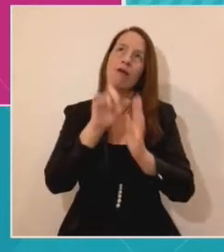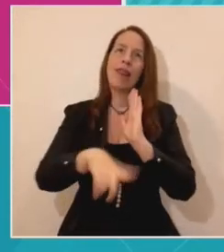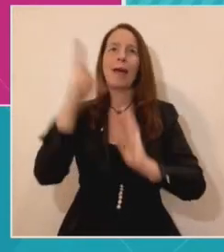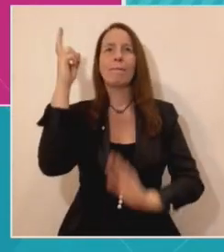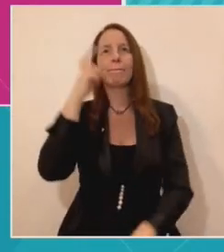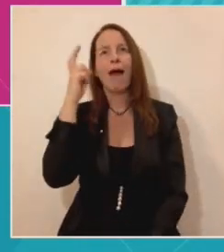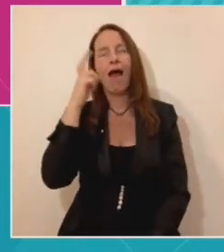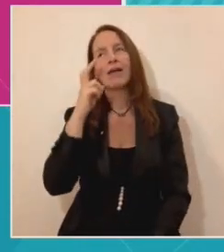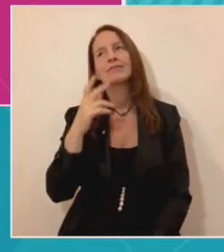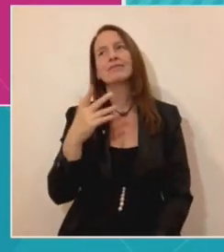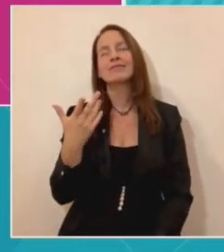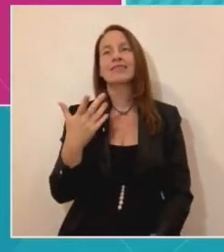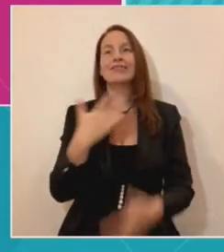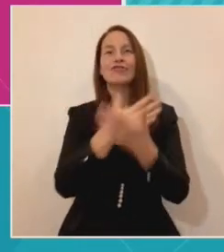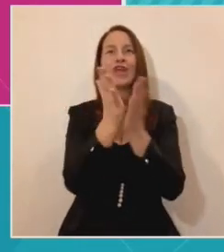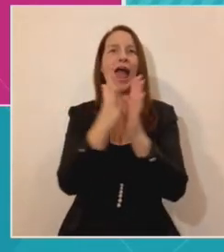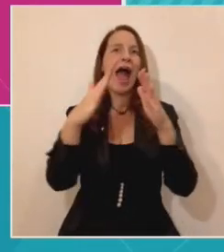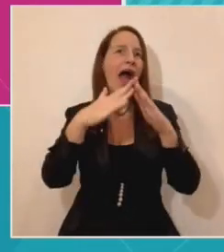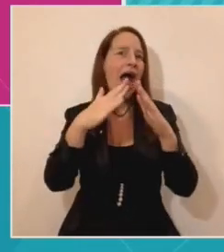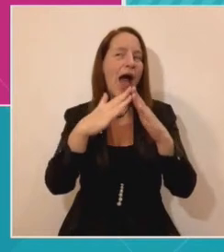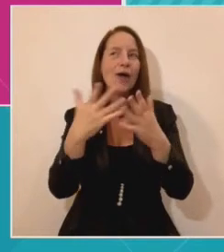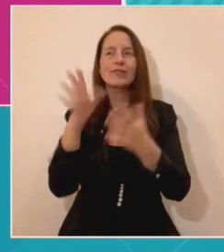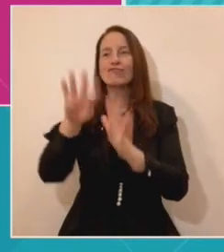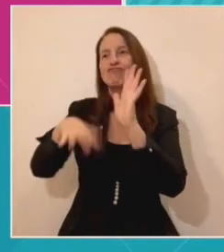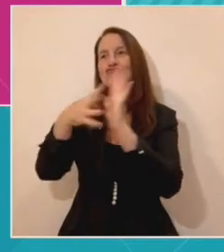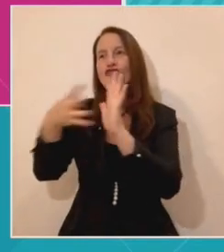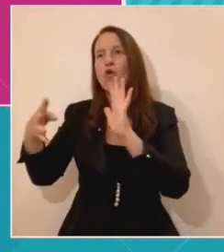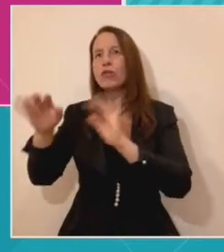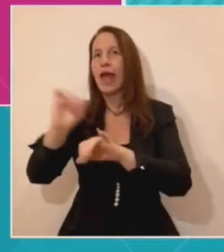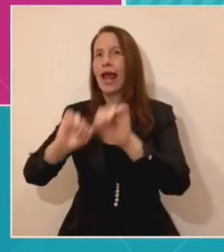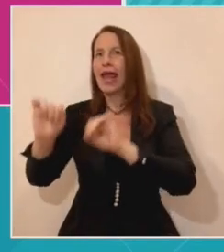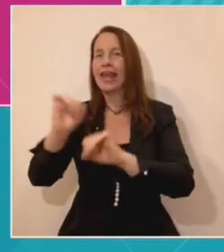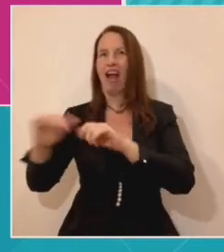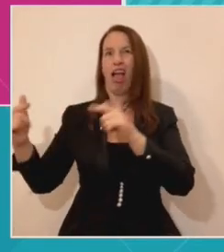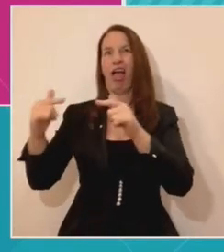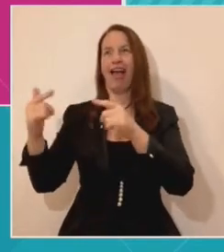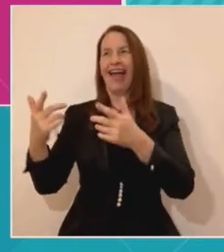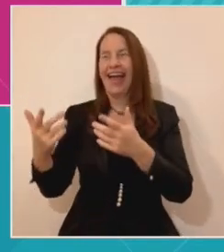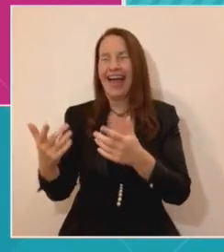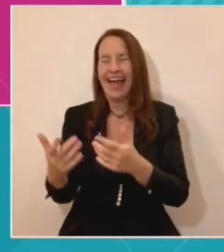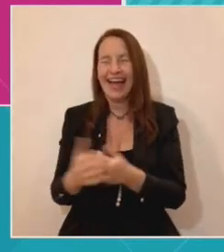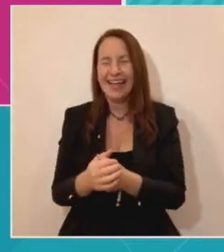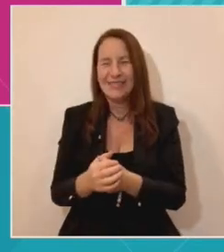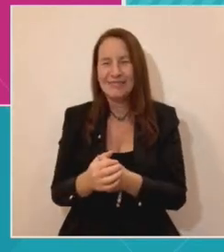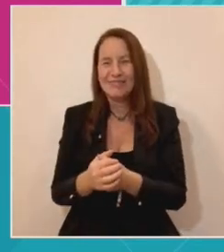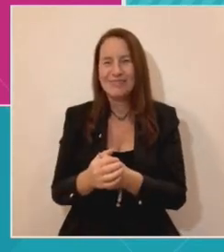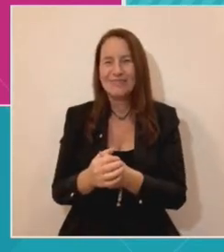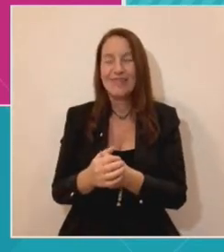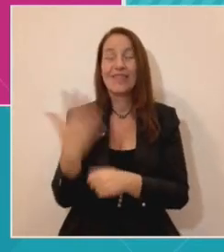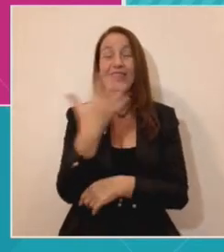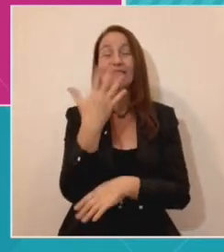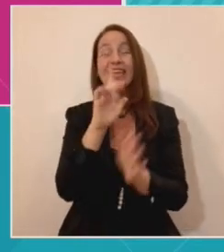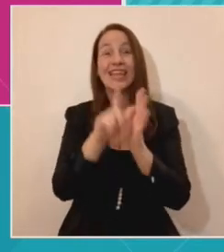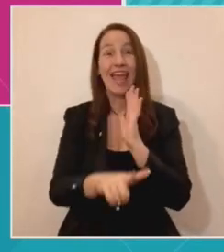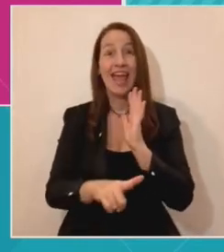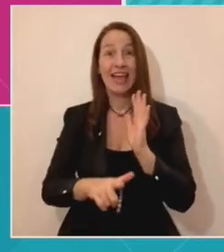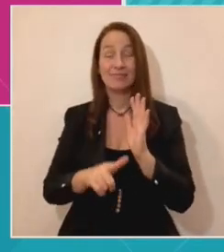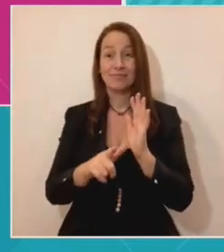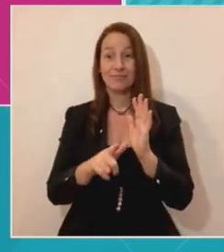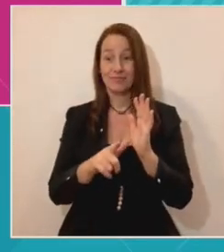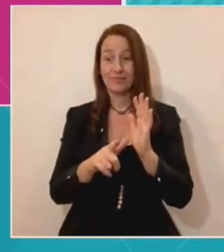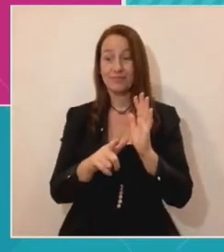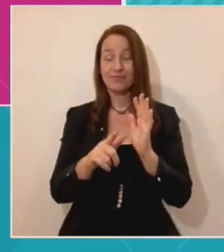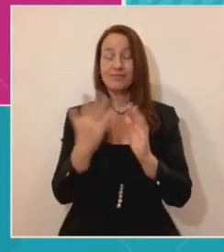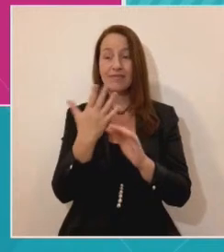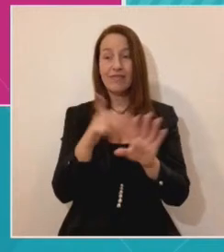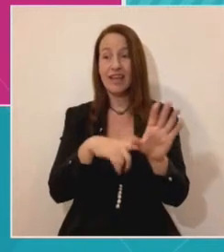shared houses and the handful of drama that came with the cleaning rota. 15 years later, my greatest achievement has been all